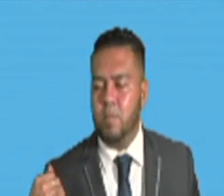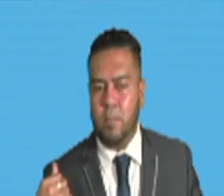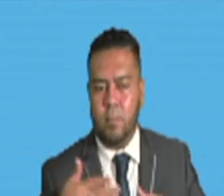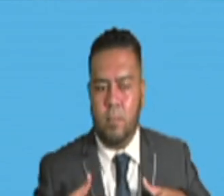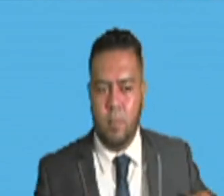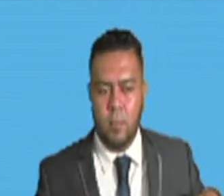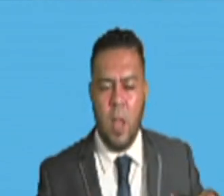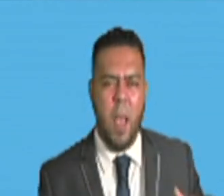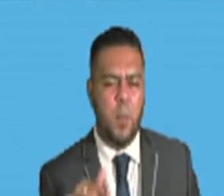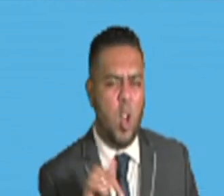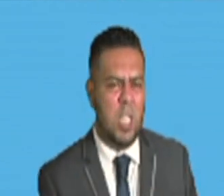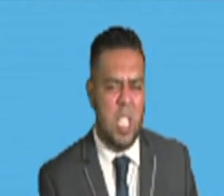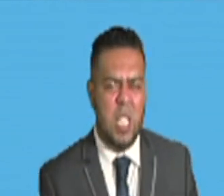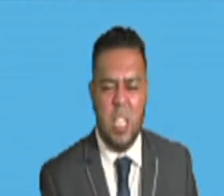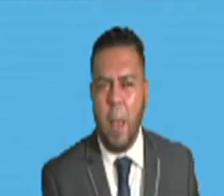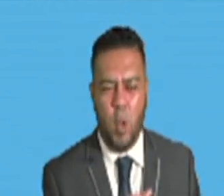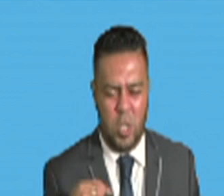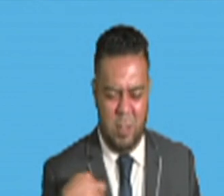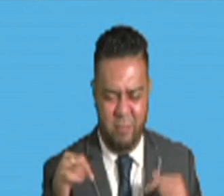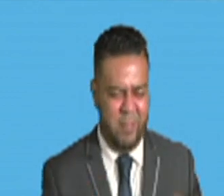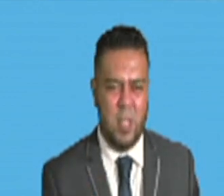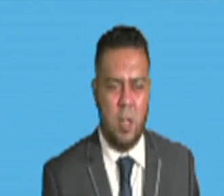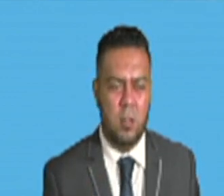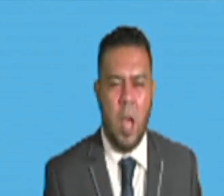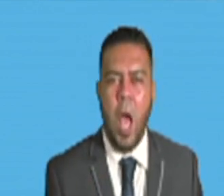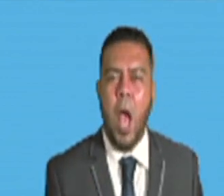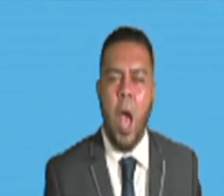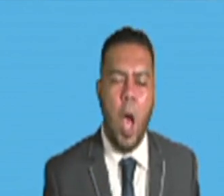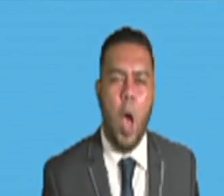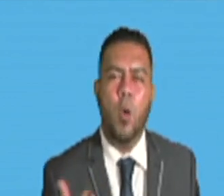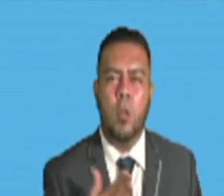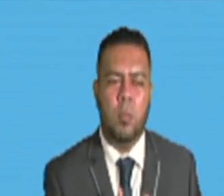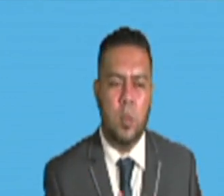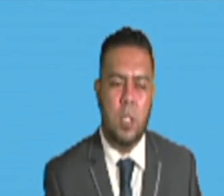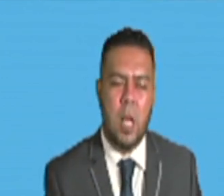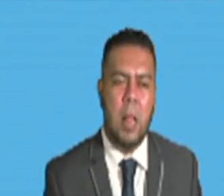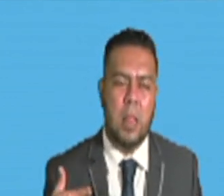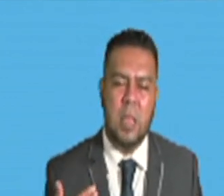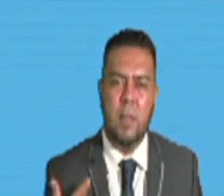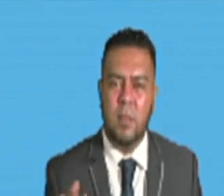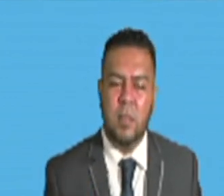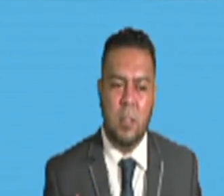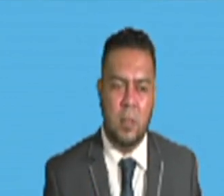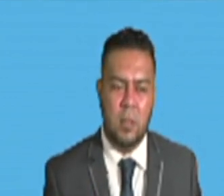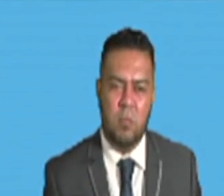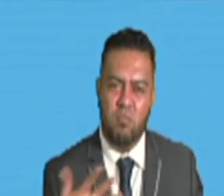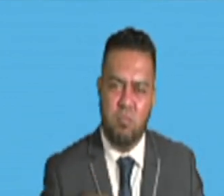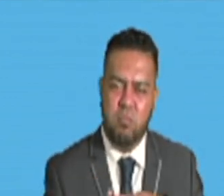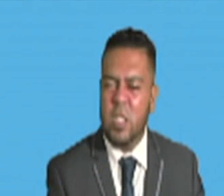I'm not here to speculate about how much power Honourable Buli Tavu weaves in that political party. It's not my